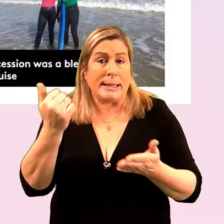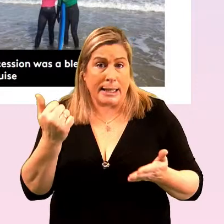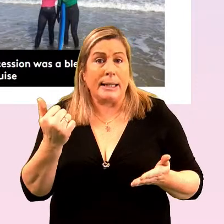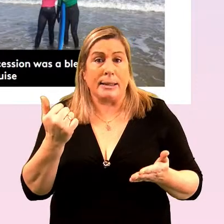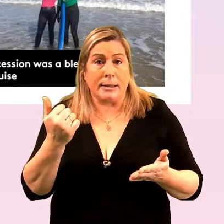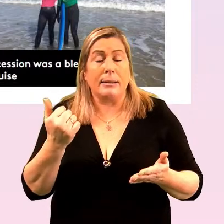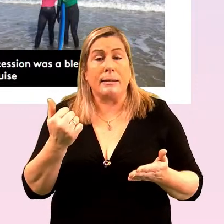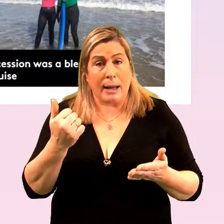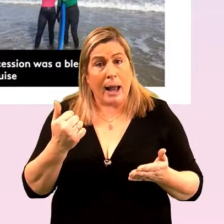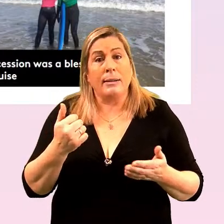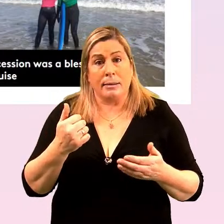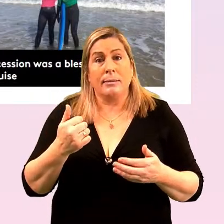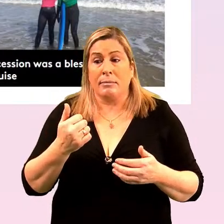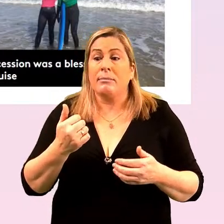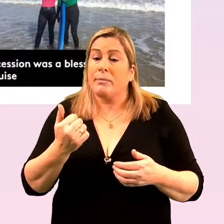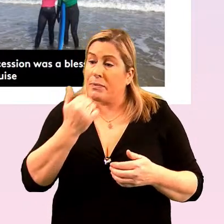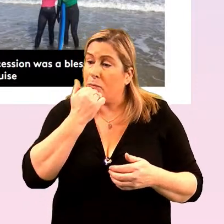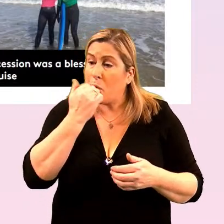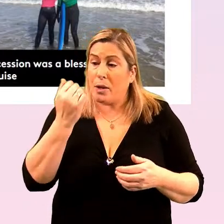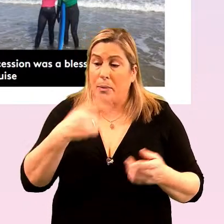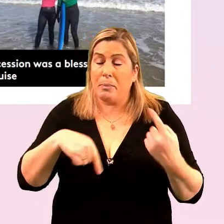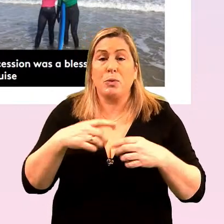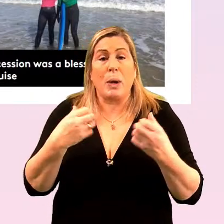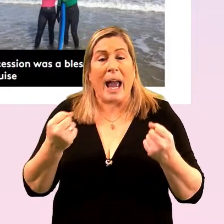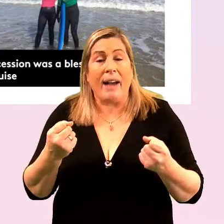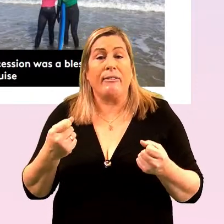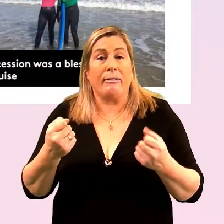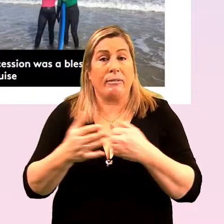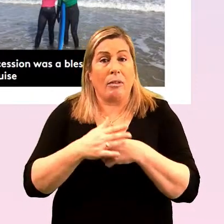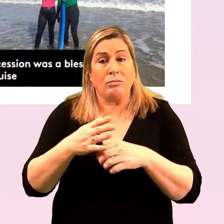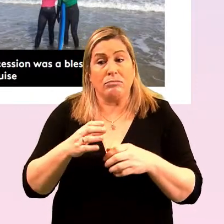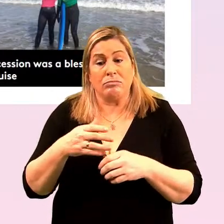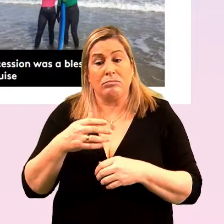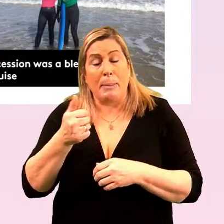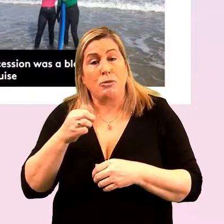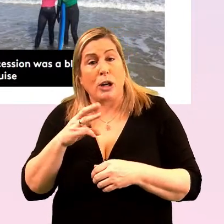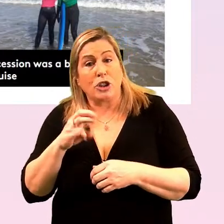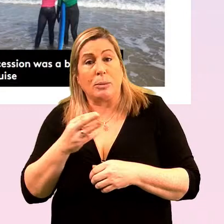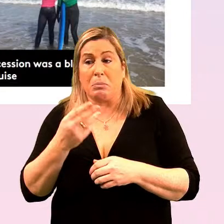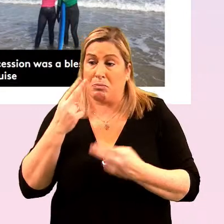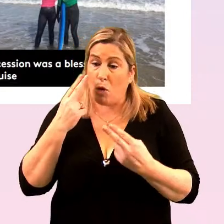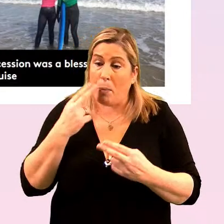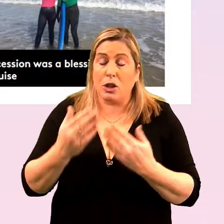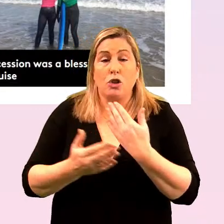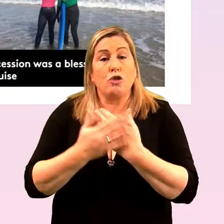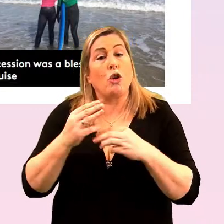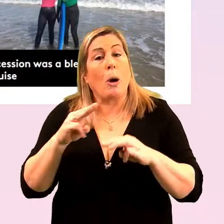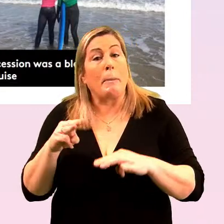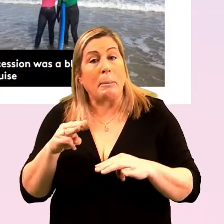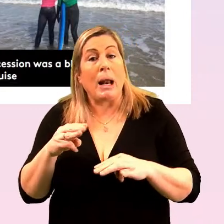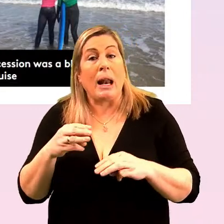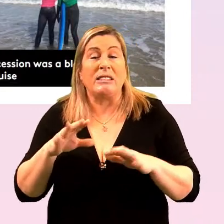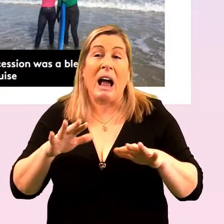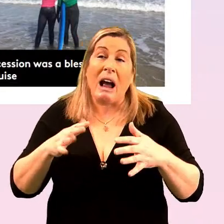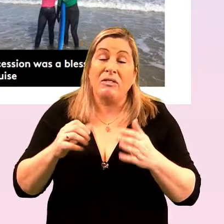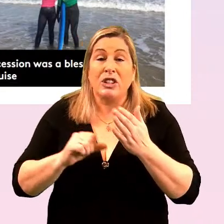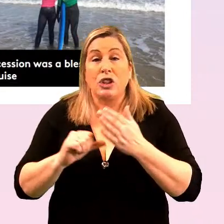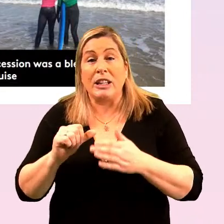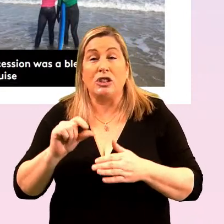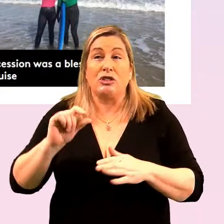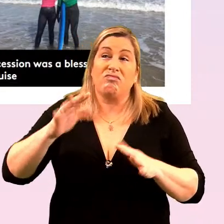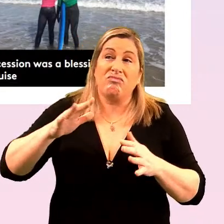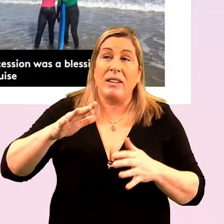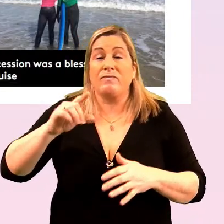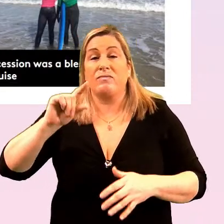the population that we have across apprenticeship, it is primarily younger people, and the average age being around by 21.